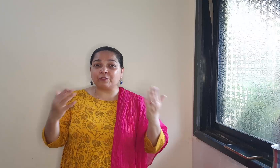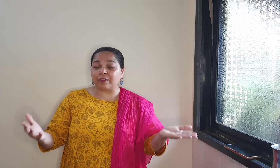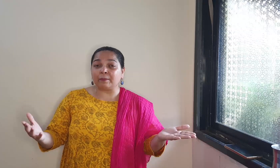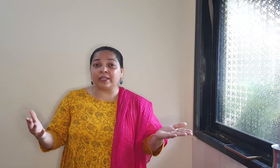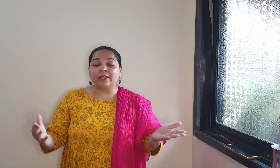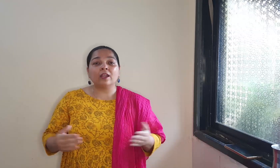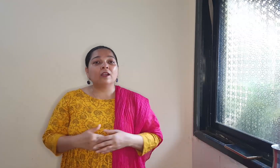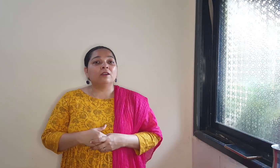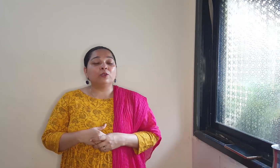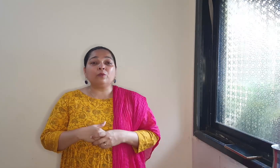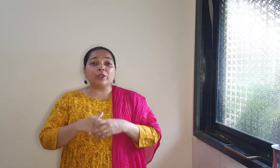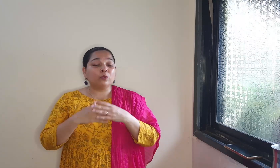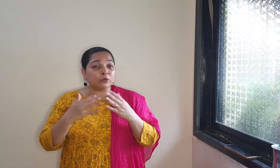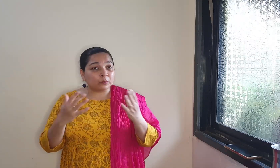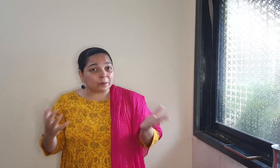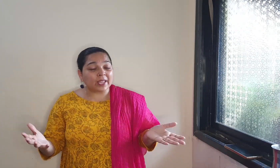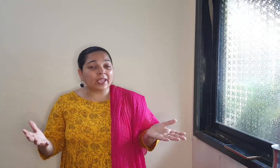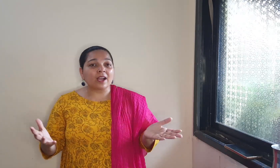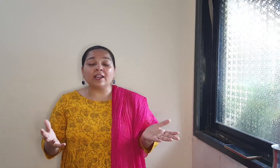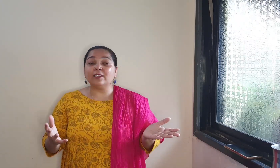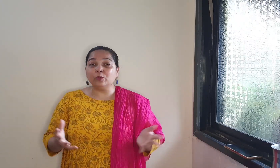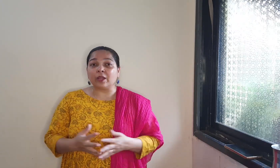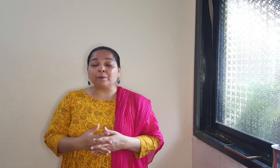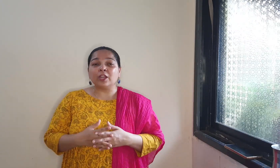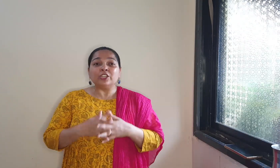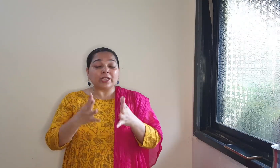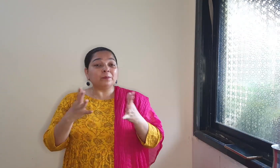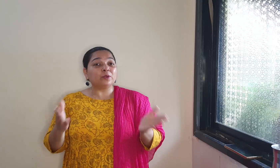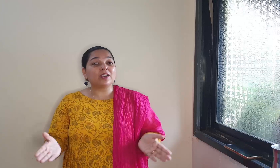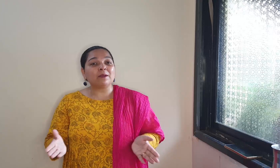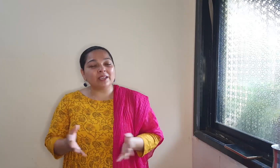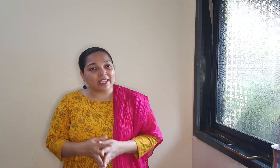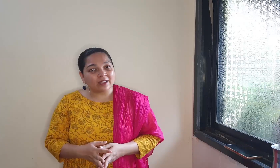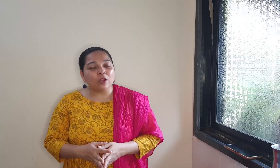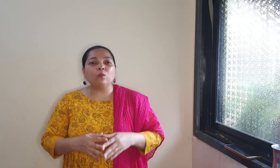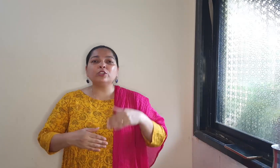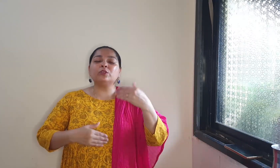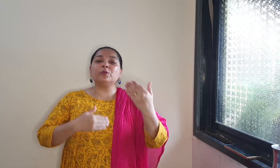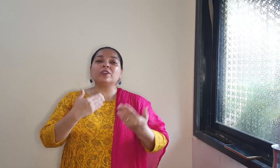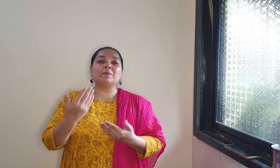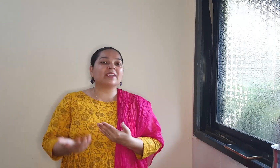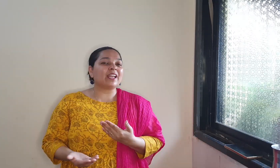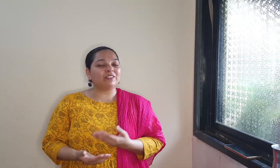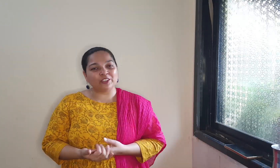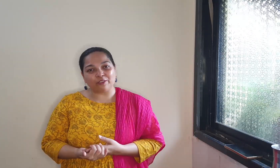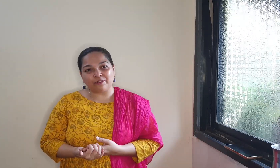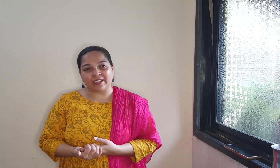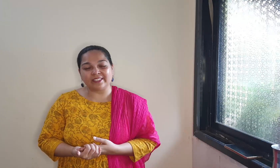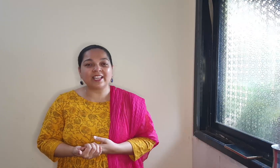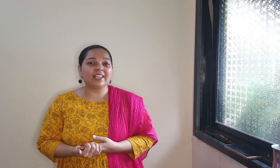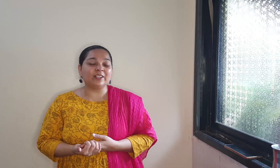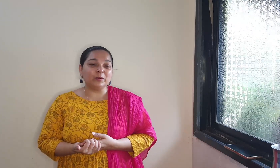with your family, you know, where you go to play. Hallelujah. Share the program link. Watch the program again with